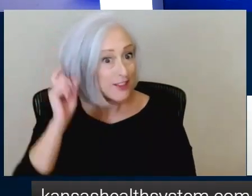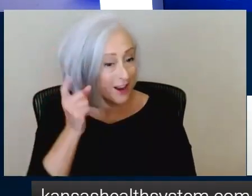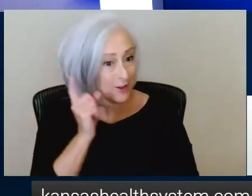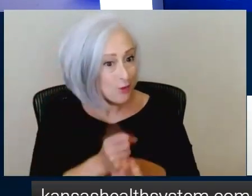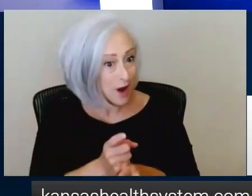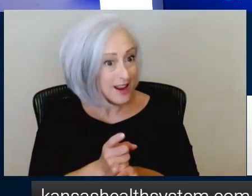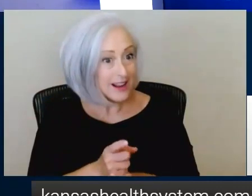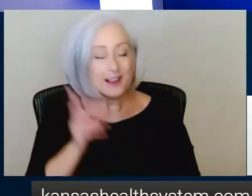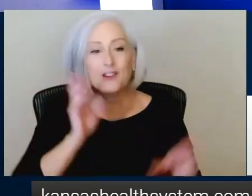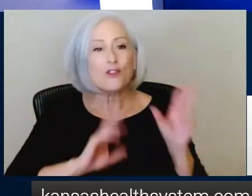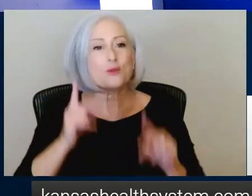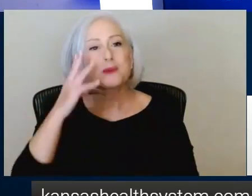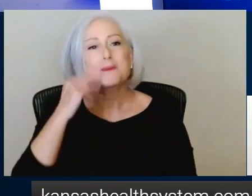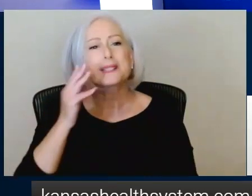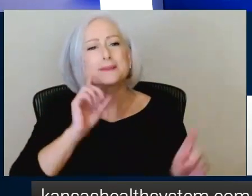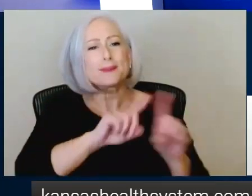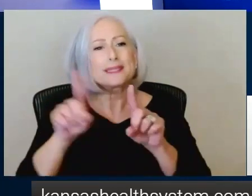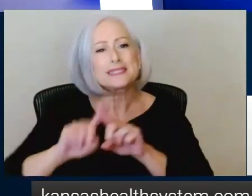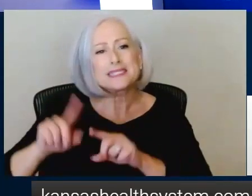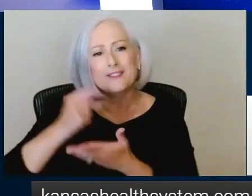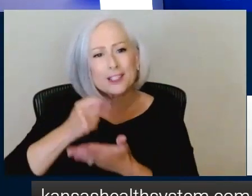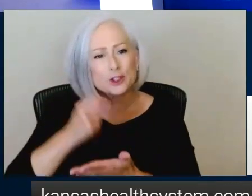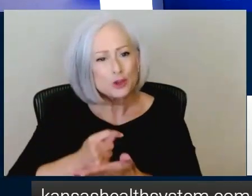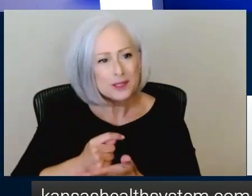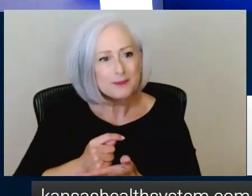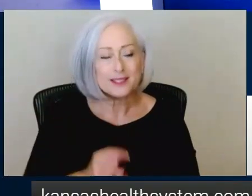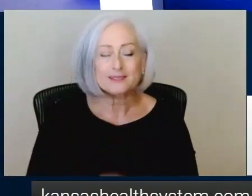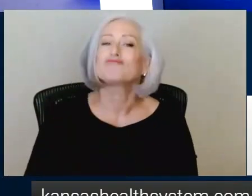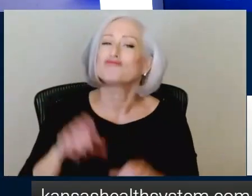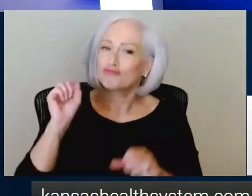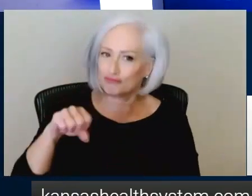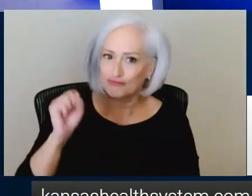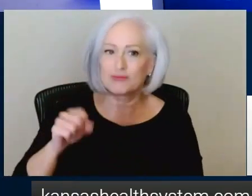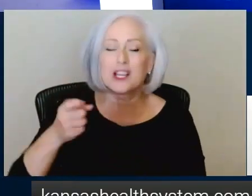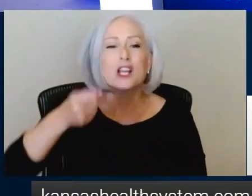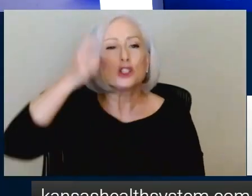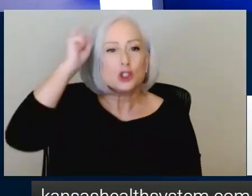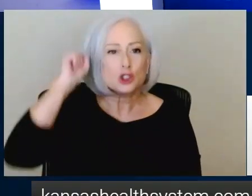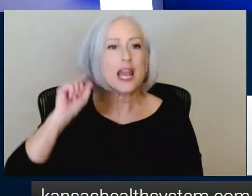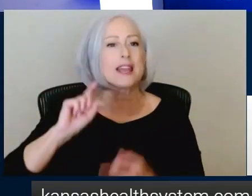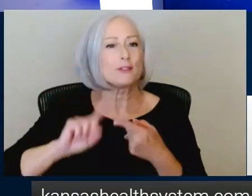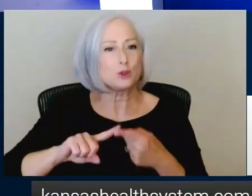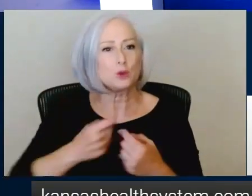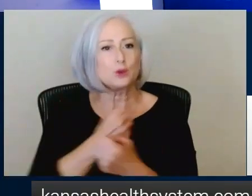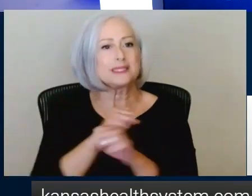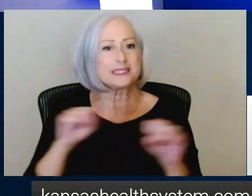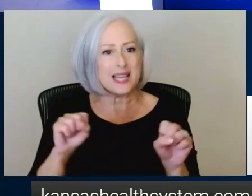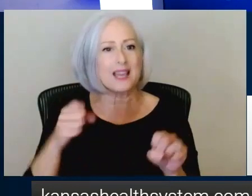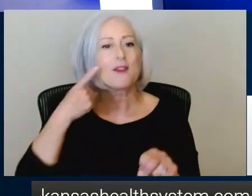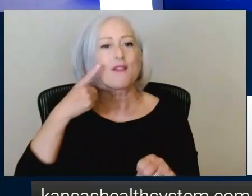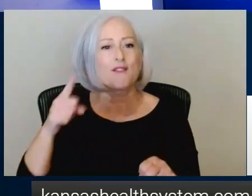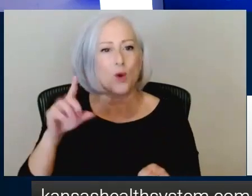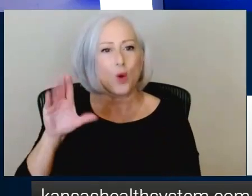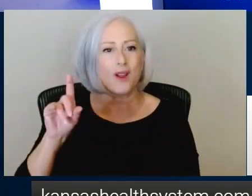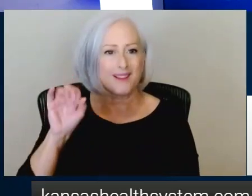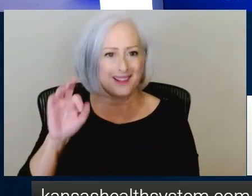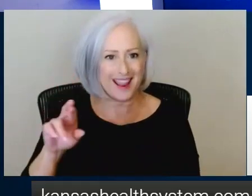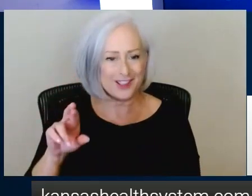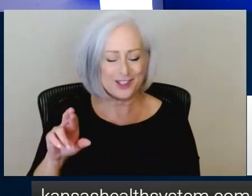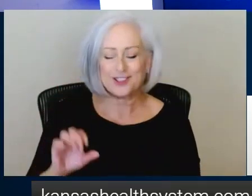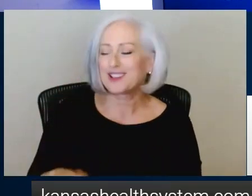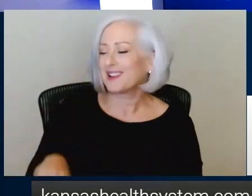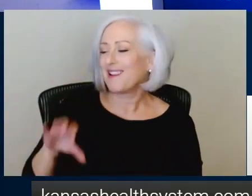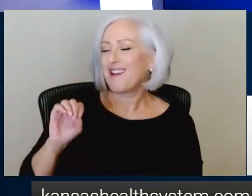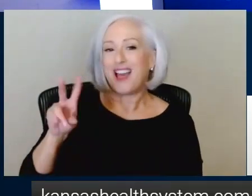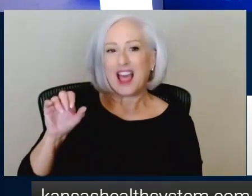different types of treatments, have to shave off their head. It's shaved to save for cancer, and, That's right. and Evelyn's getting her head shaved in order to have this procedure. This